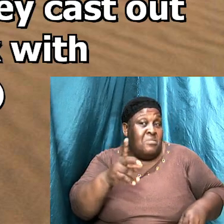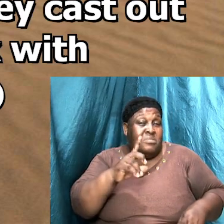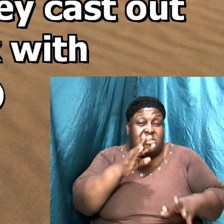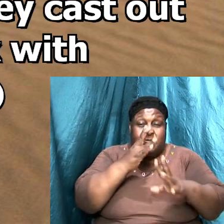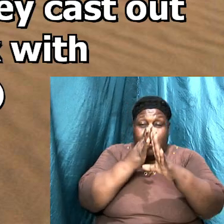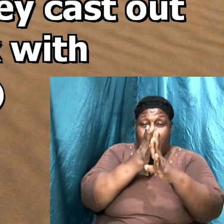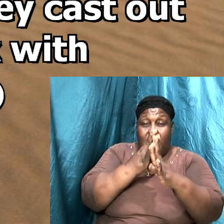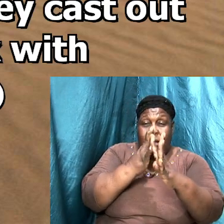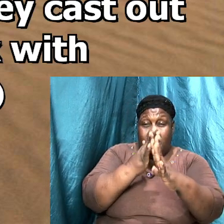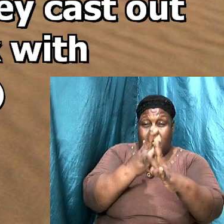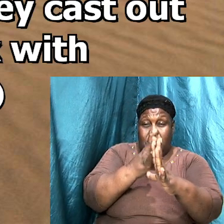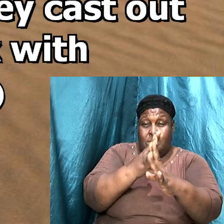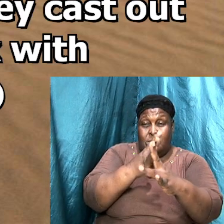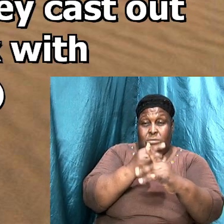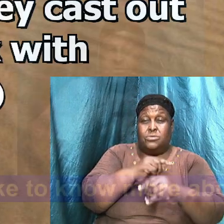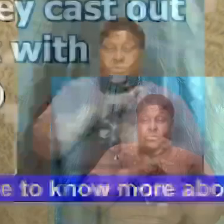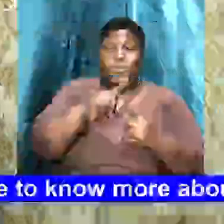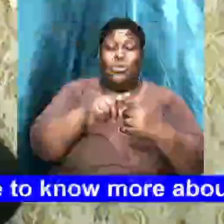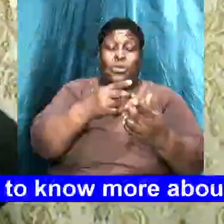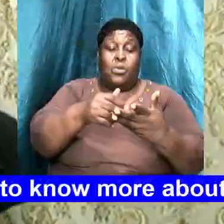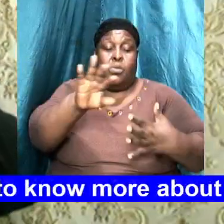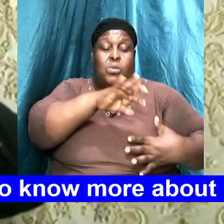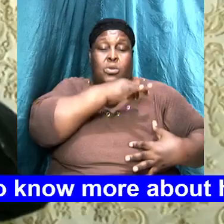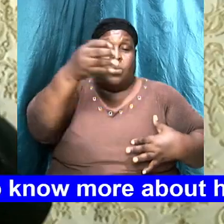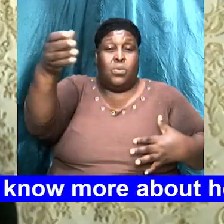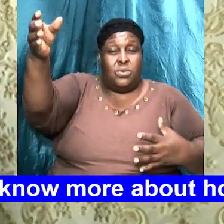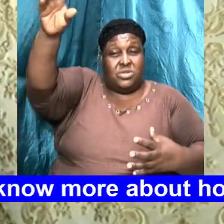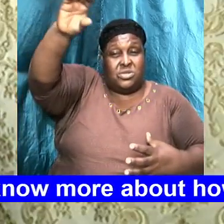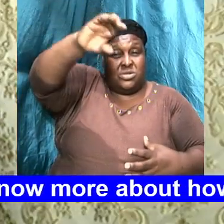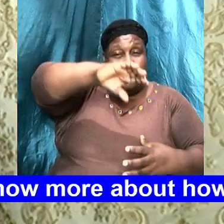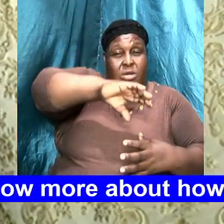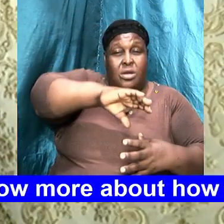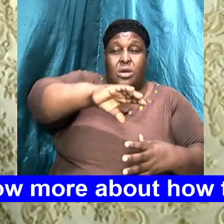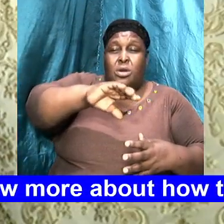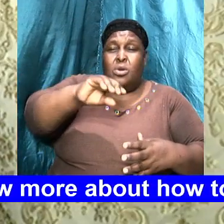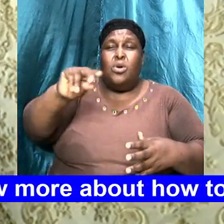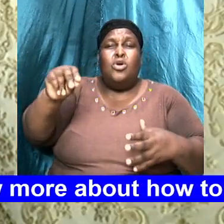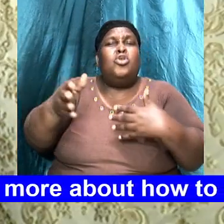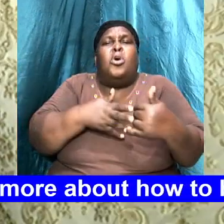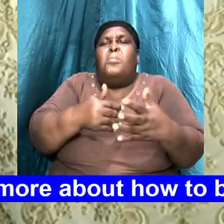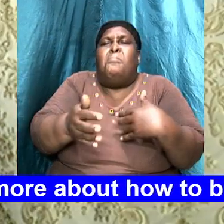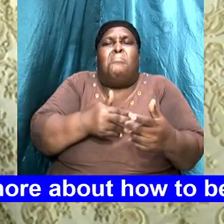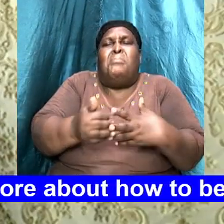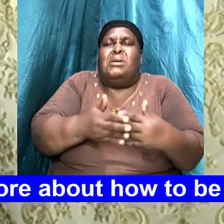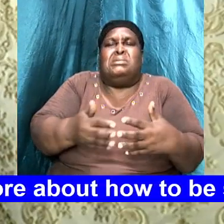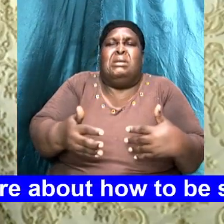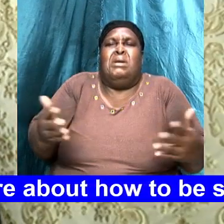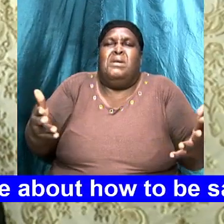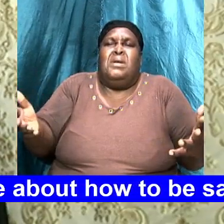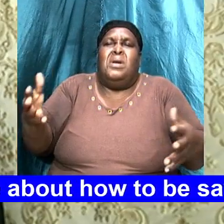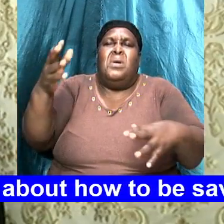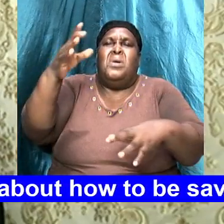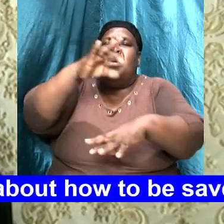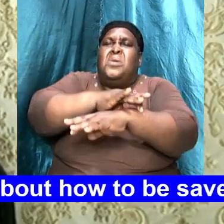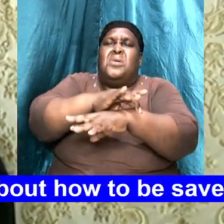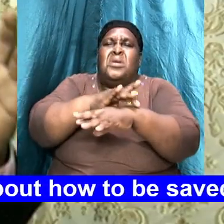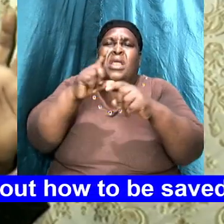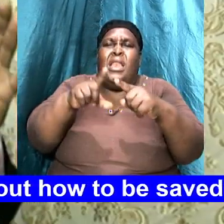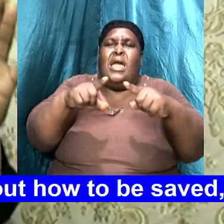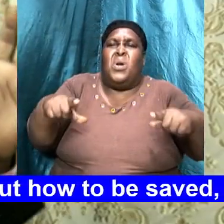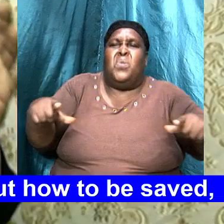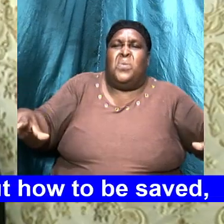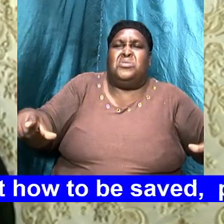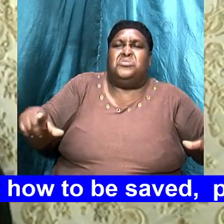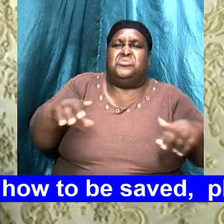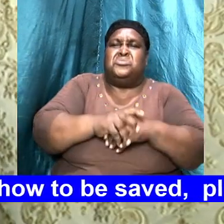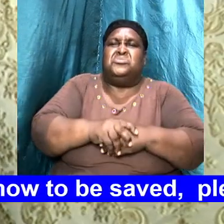Ghost poured out so don't matter if it was earthly language they was talking about talking and the Grecians and those